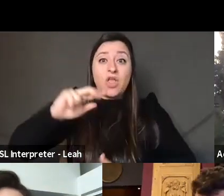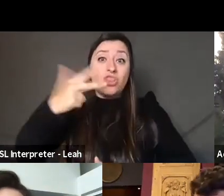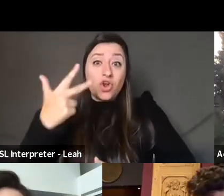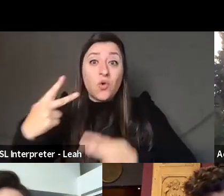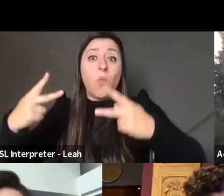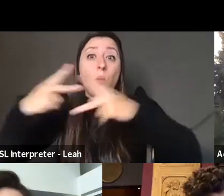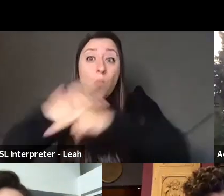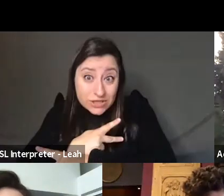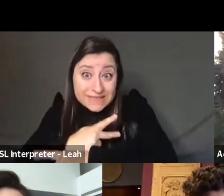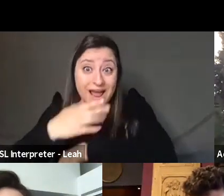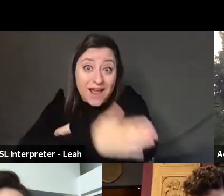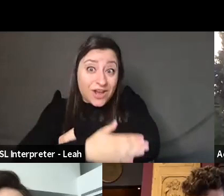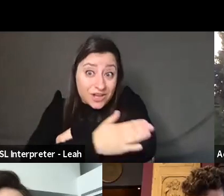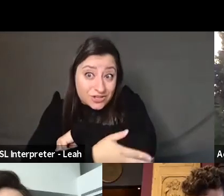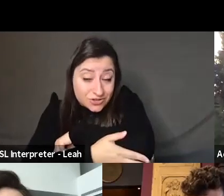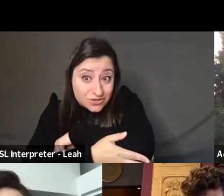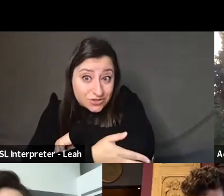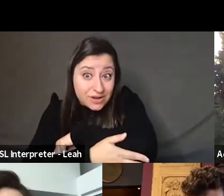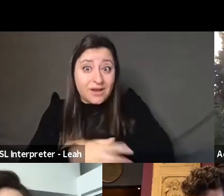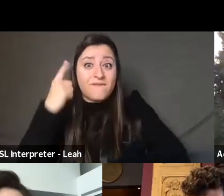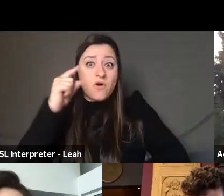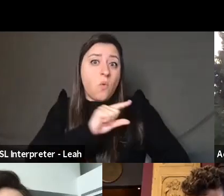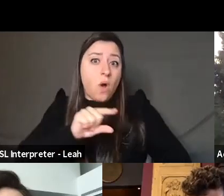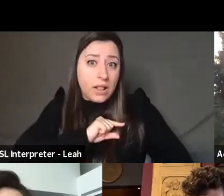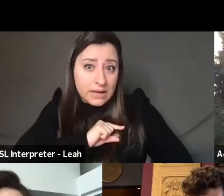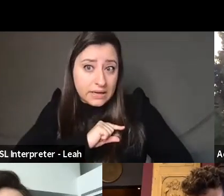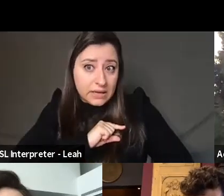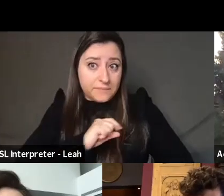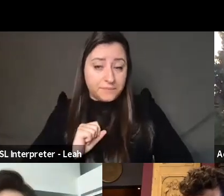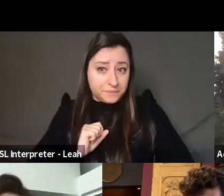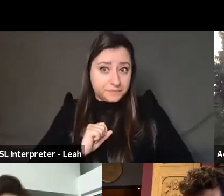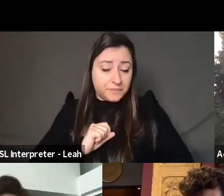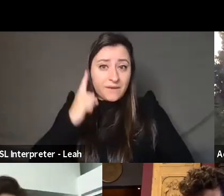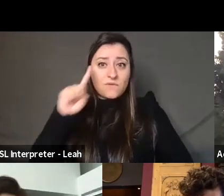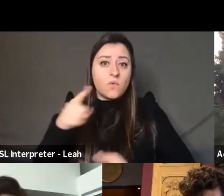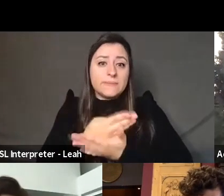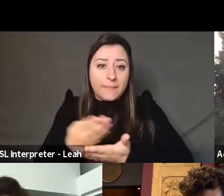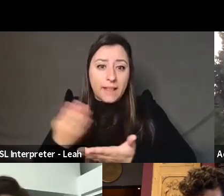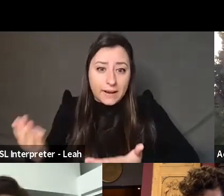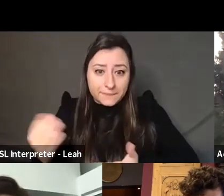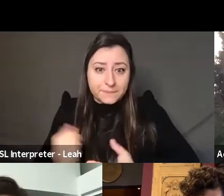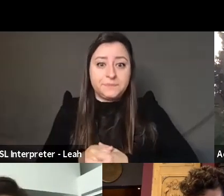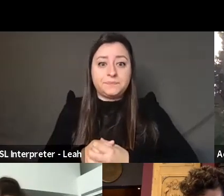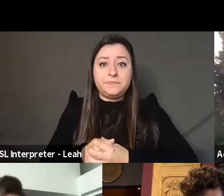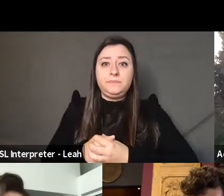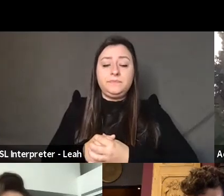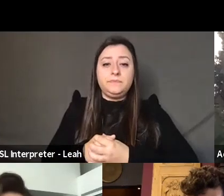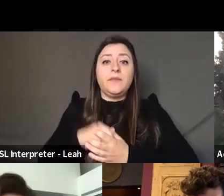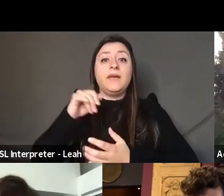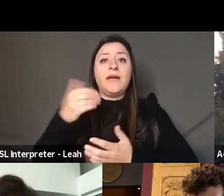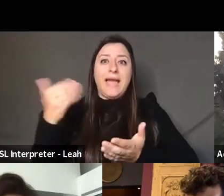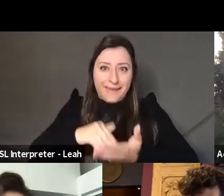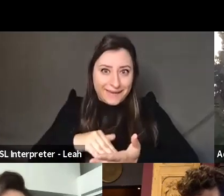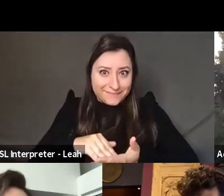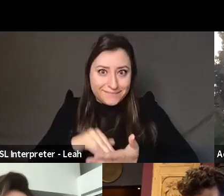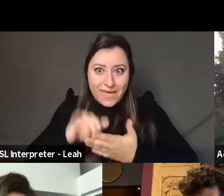worst country in terms of quality of electricity supply. which is once again prior to any of the